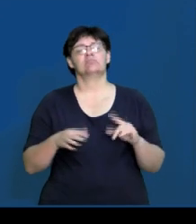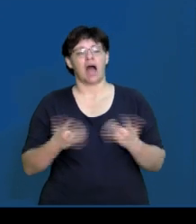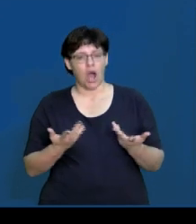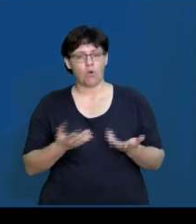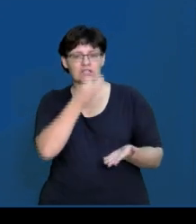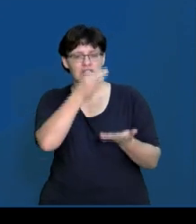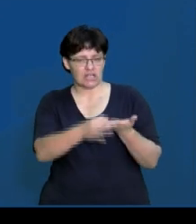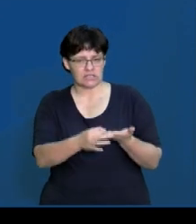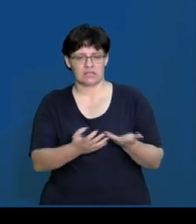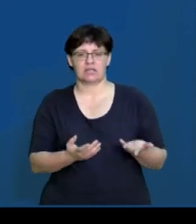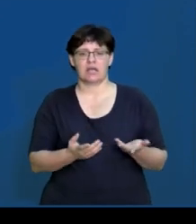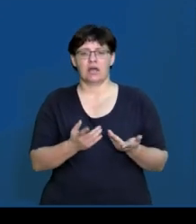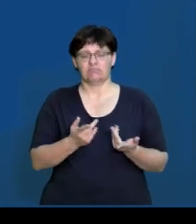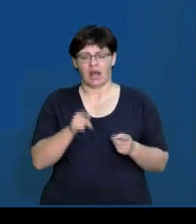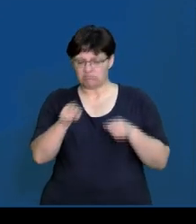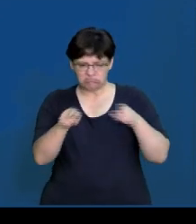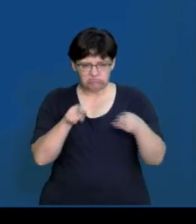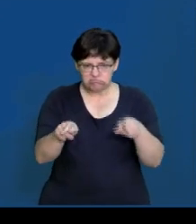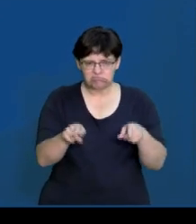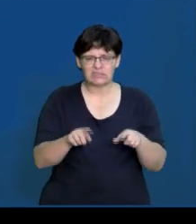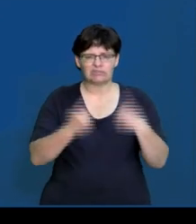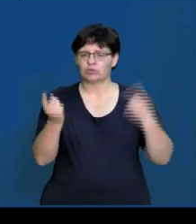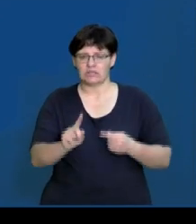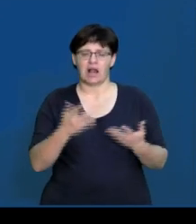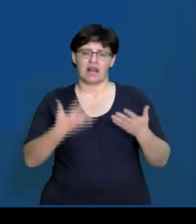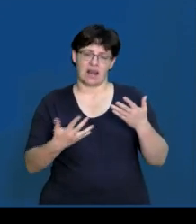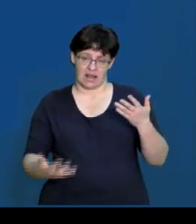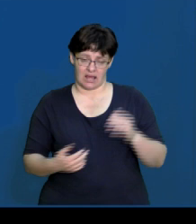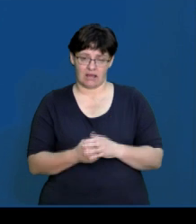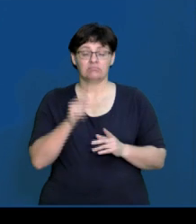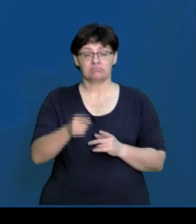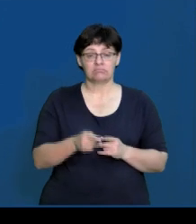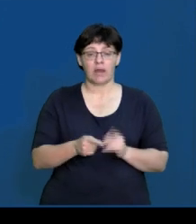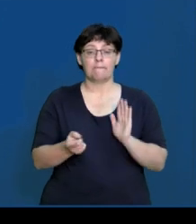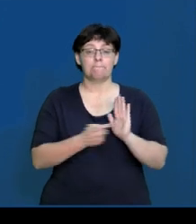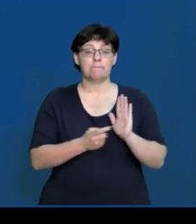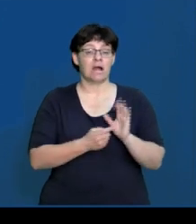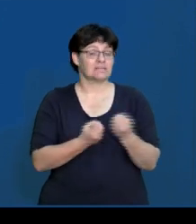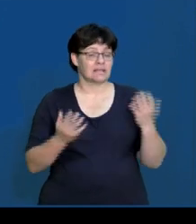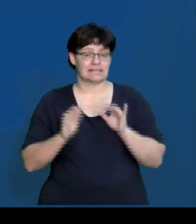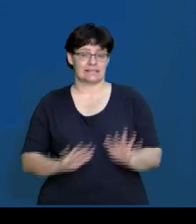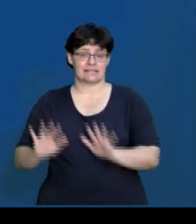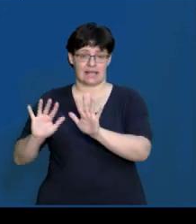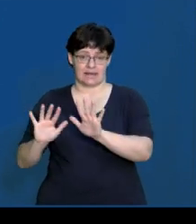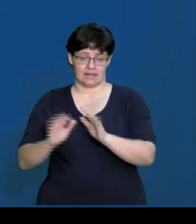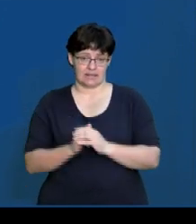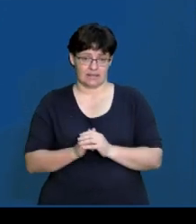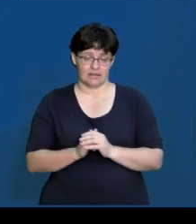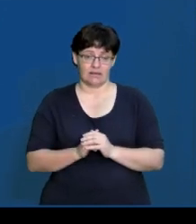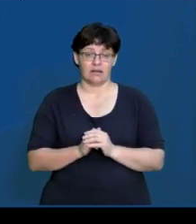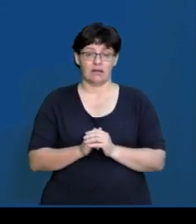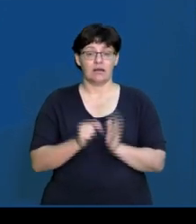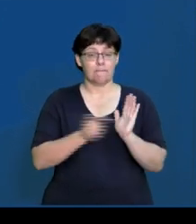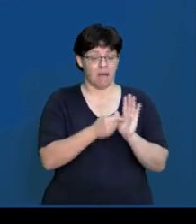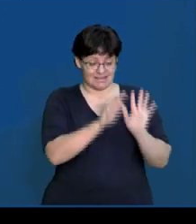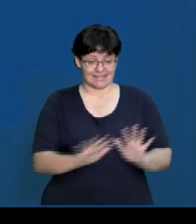how, suggest how, distinguish between, etc., etc. This carries with it 10 marks,